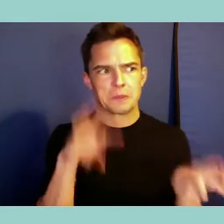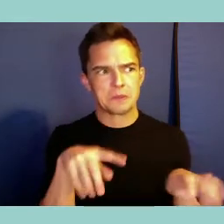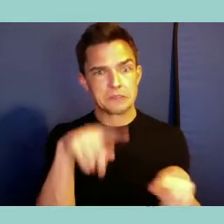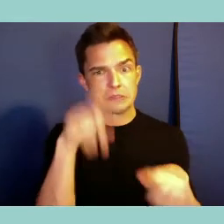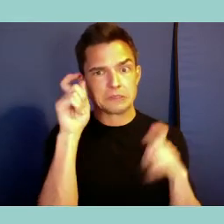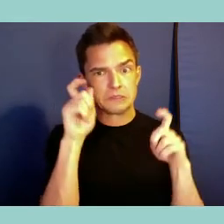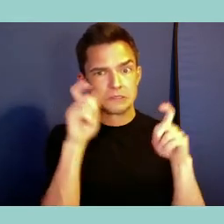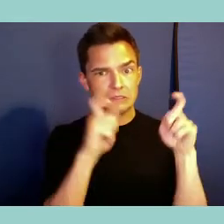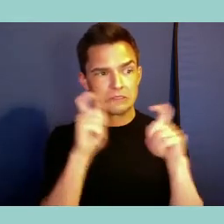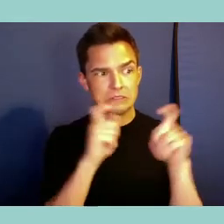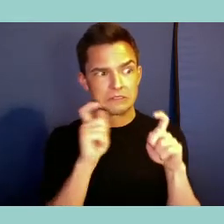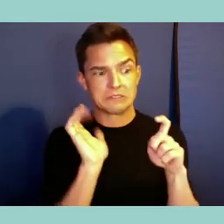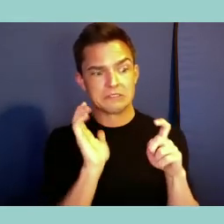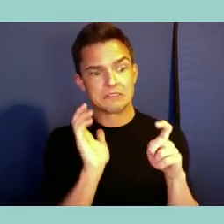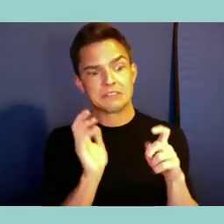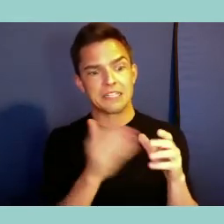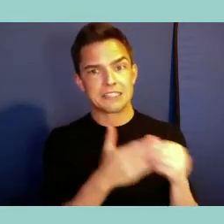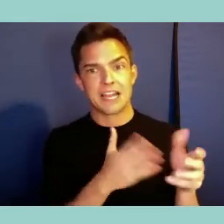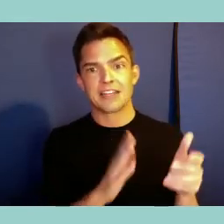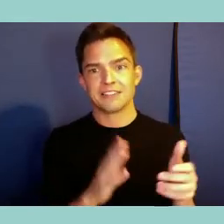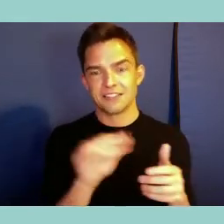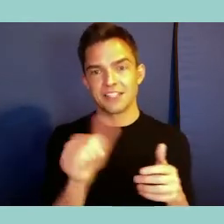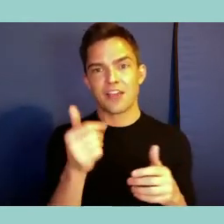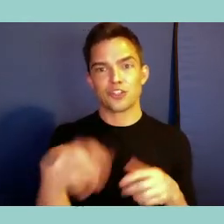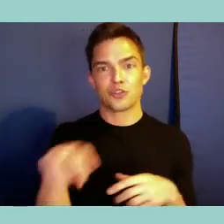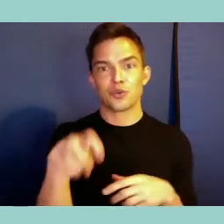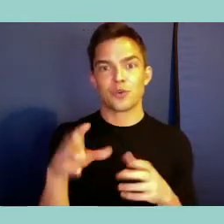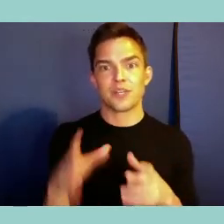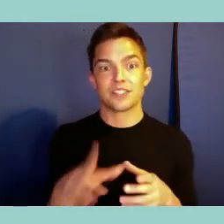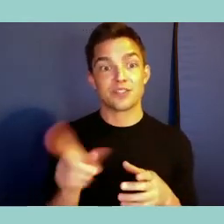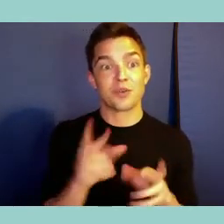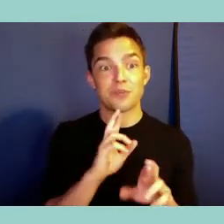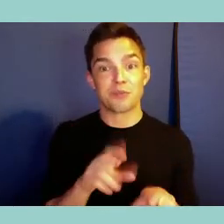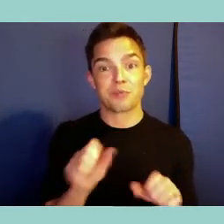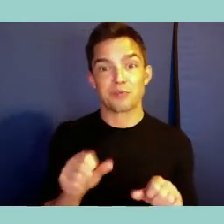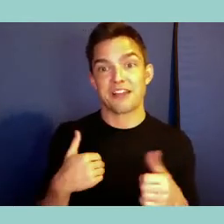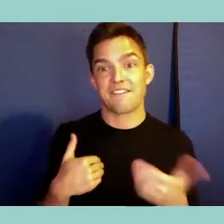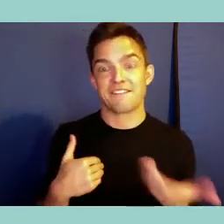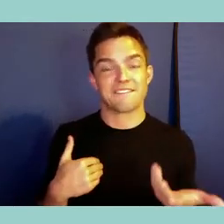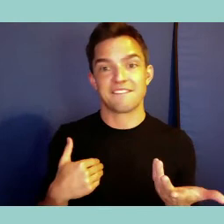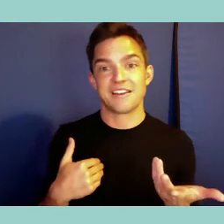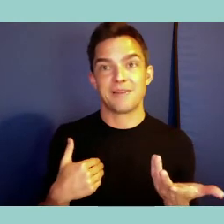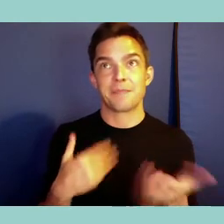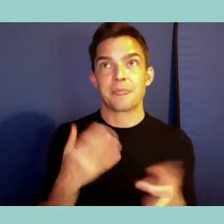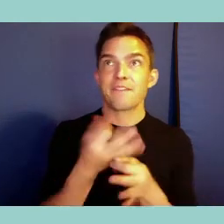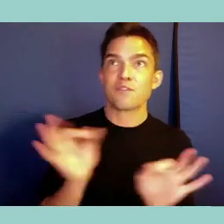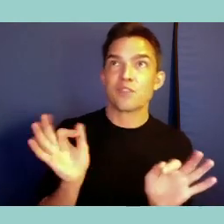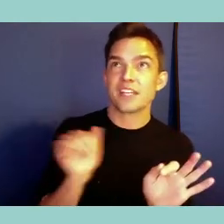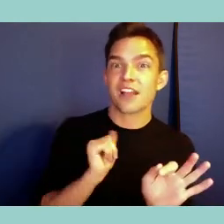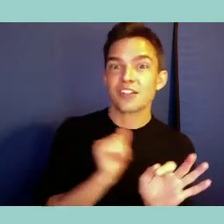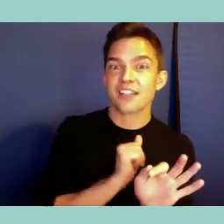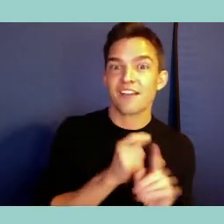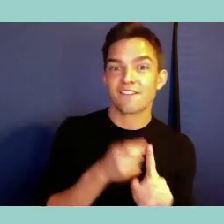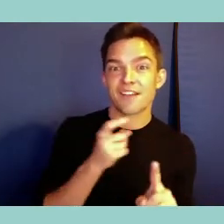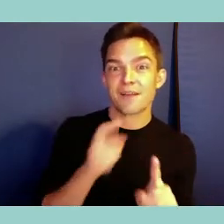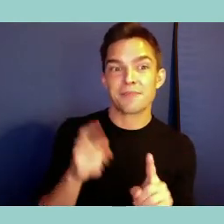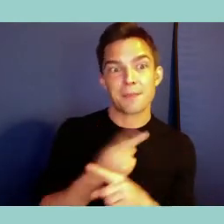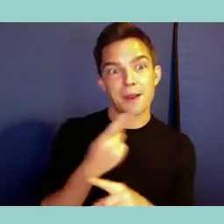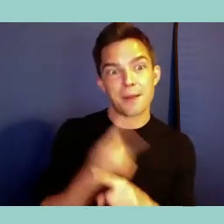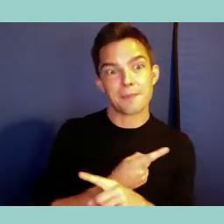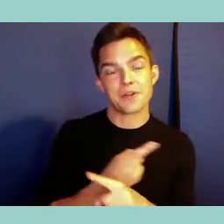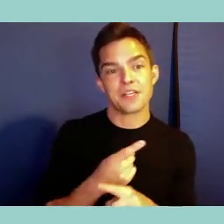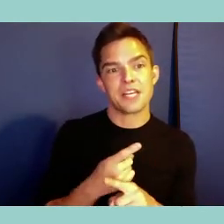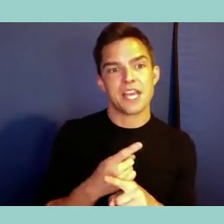for our guide and the other tourists, it was the only response we could have had. Freeing ourselves from the proper